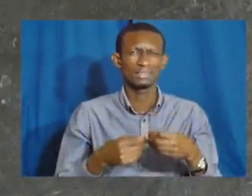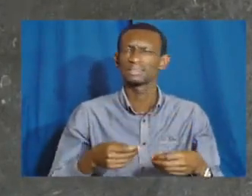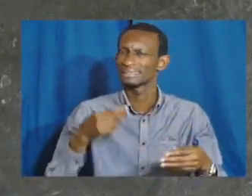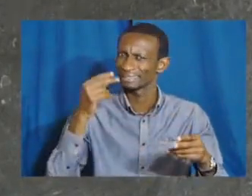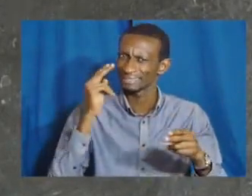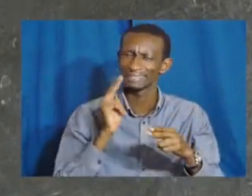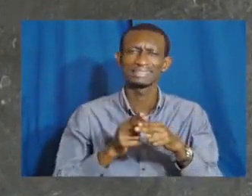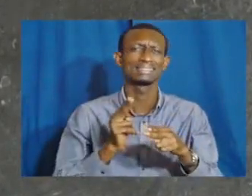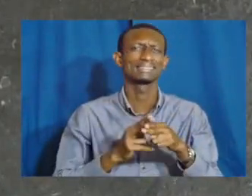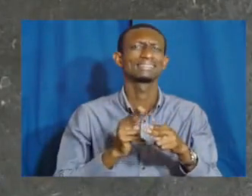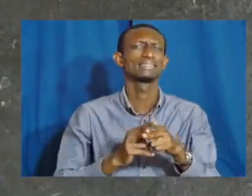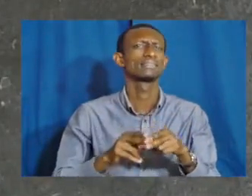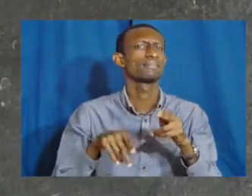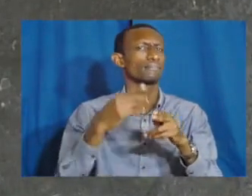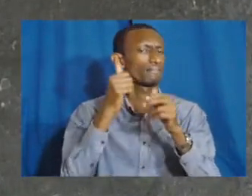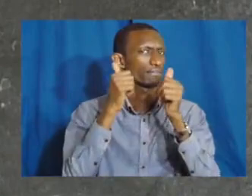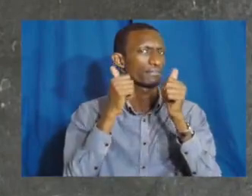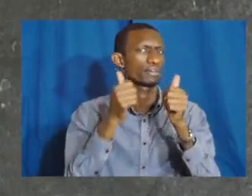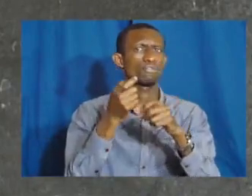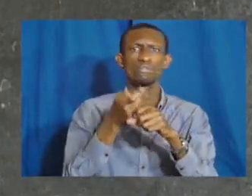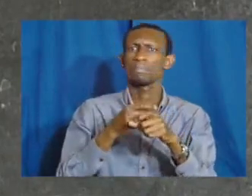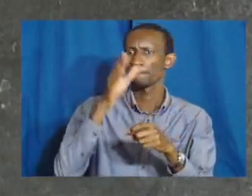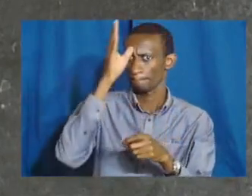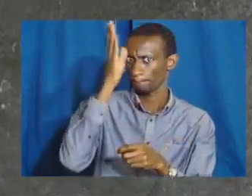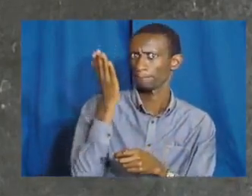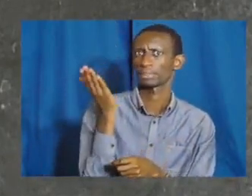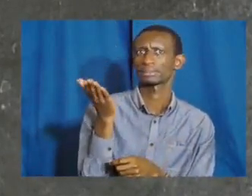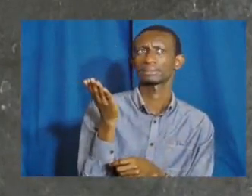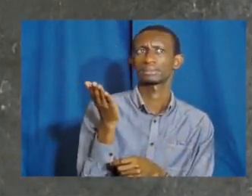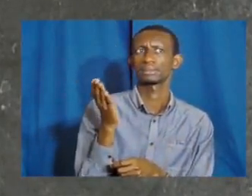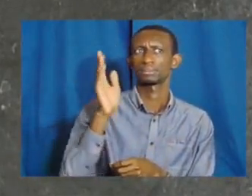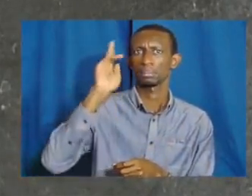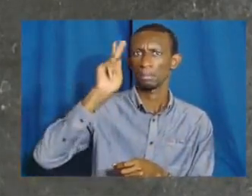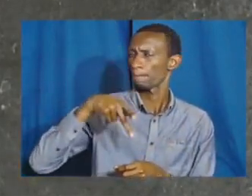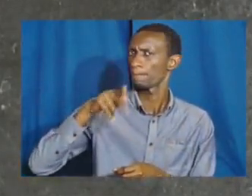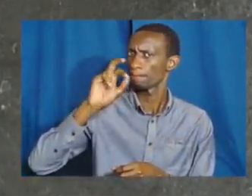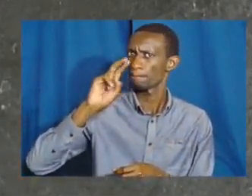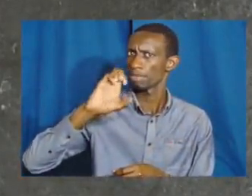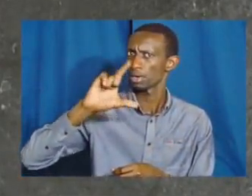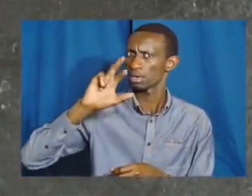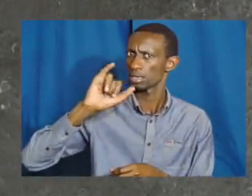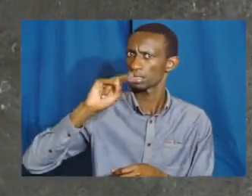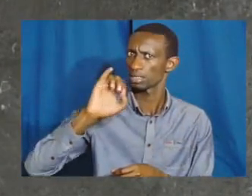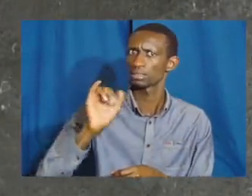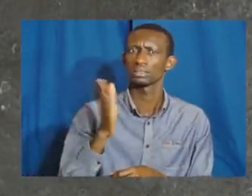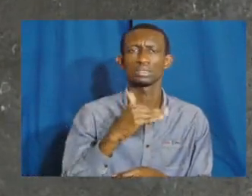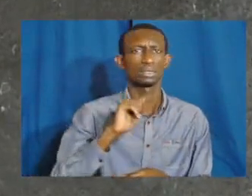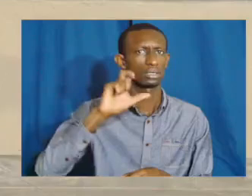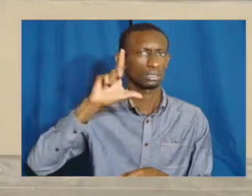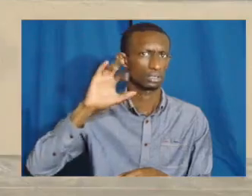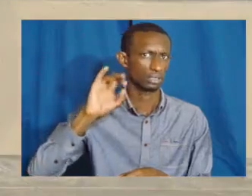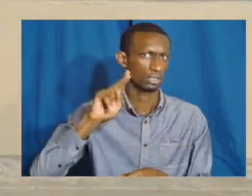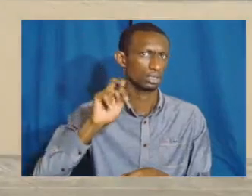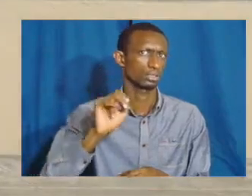the parent alkane. From the parent alkane. So the parent alkane with 3 carbon atoms